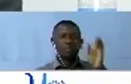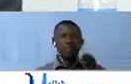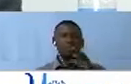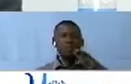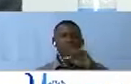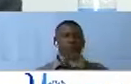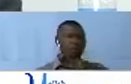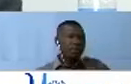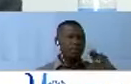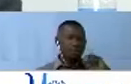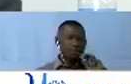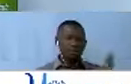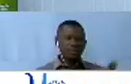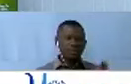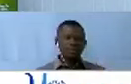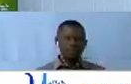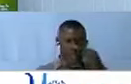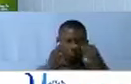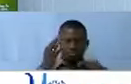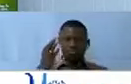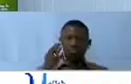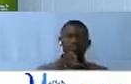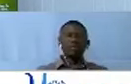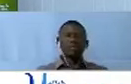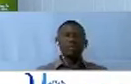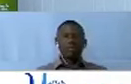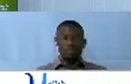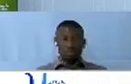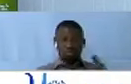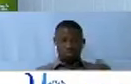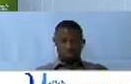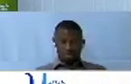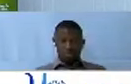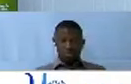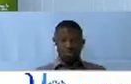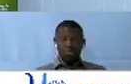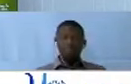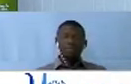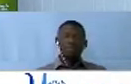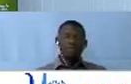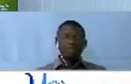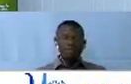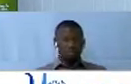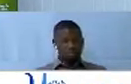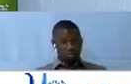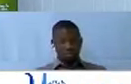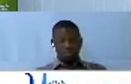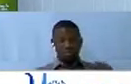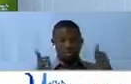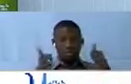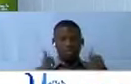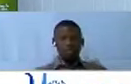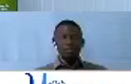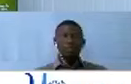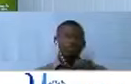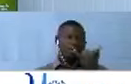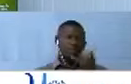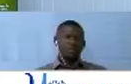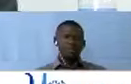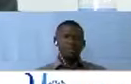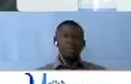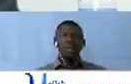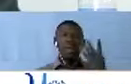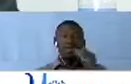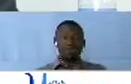Okay, are you ready to proceed? Yes, sir. If you do not ask and understand the question, please ask me to repeat it, and then we take it from there. All